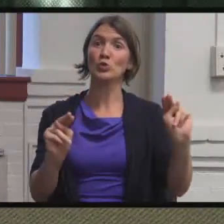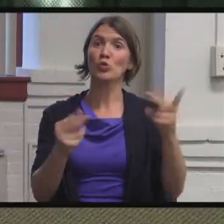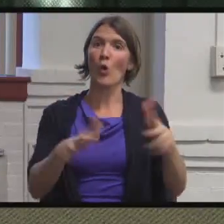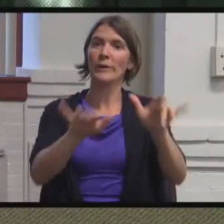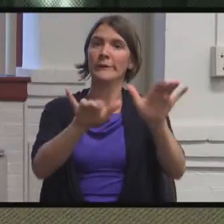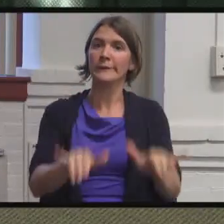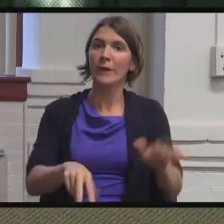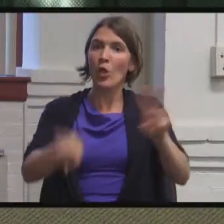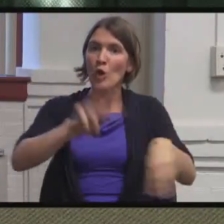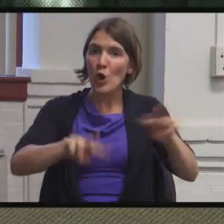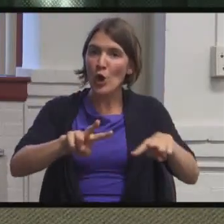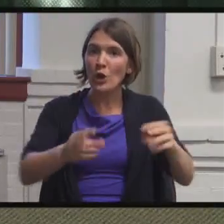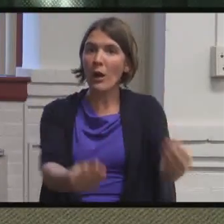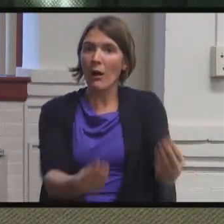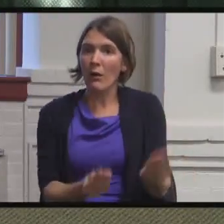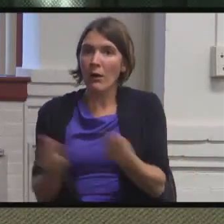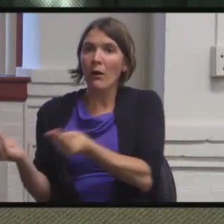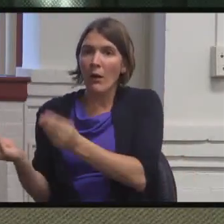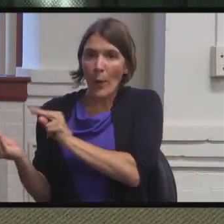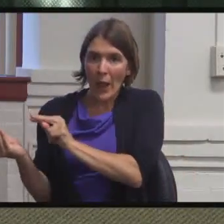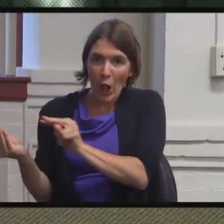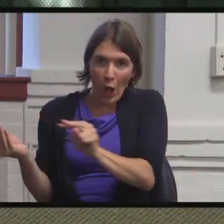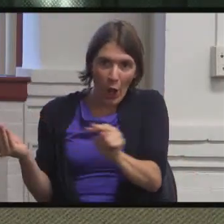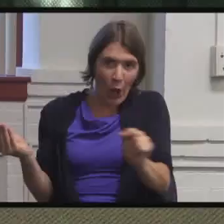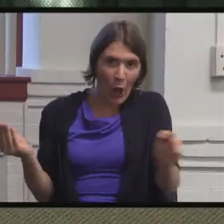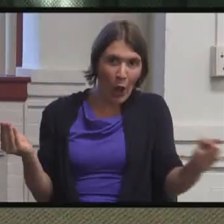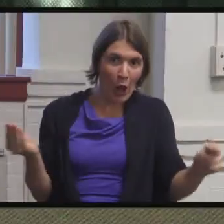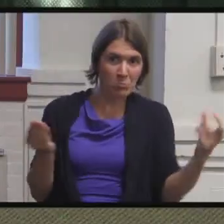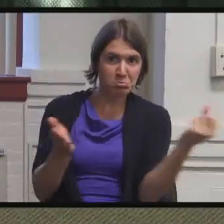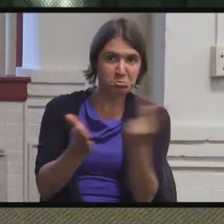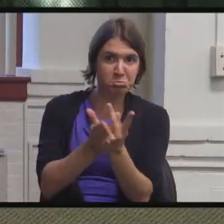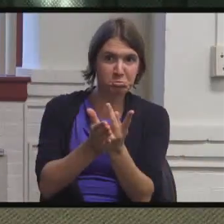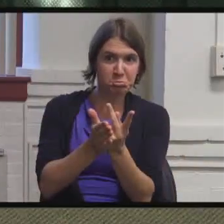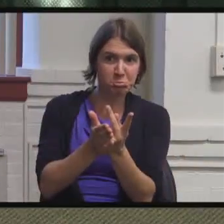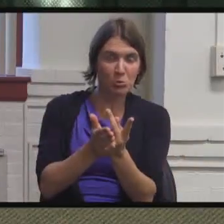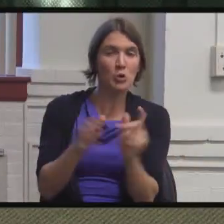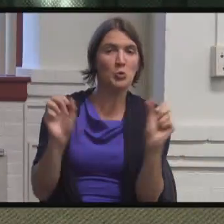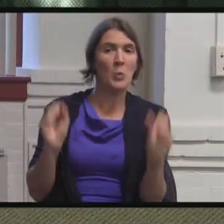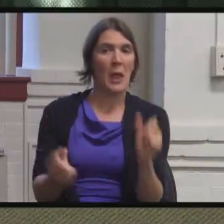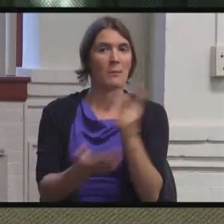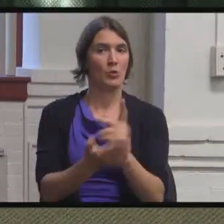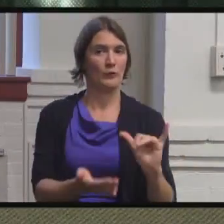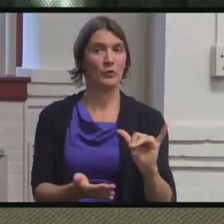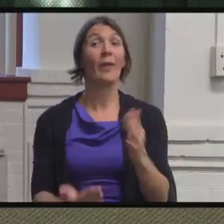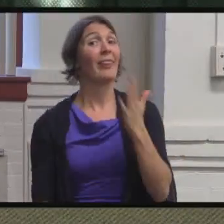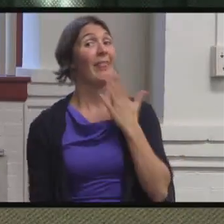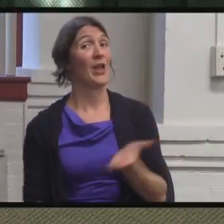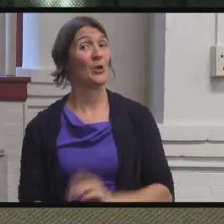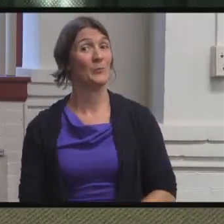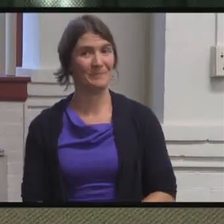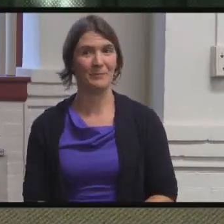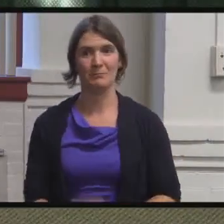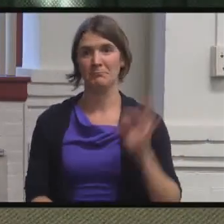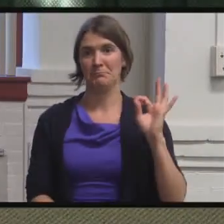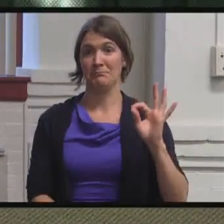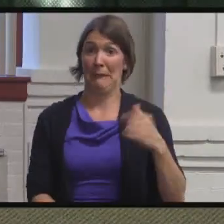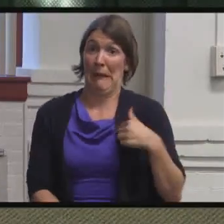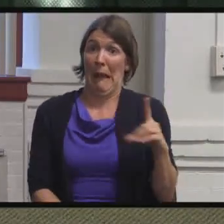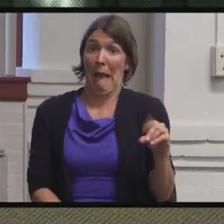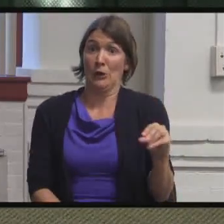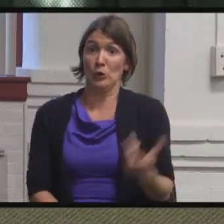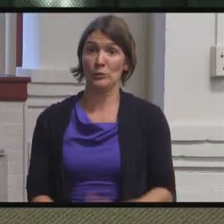who reviewed the recording and given that they're approved by the other people who were there. Thank you. That's what I do anyway. Oh, yeah, I